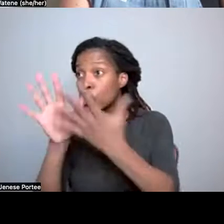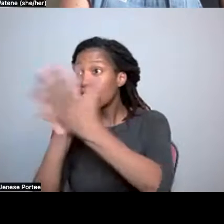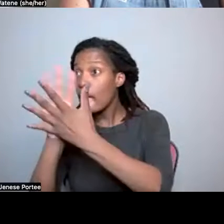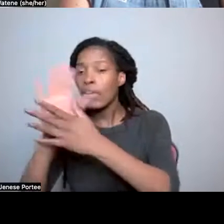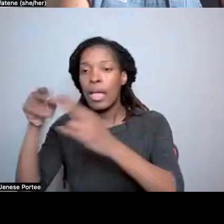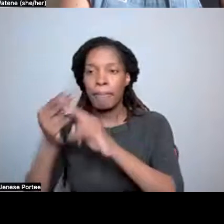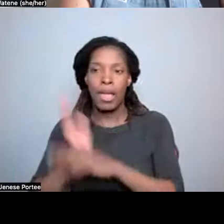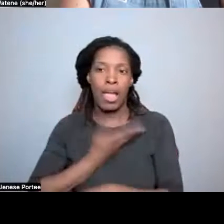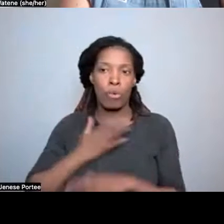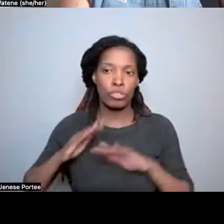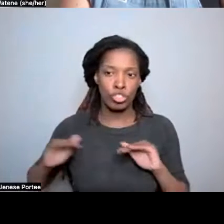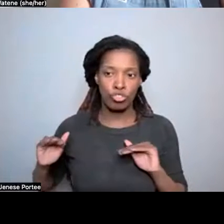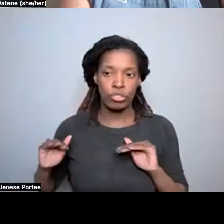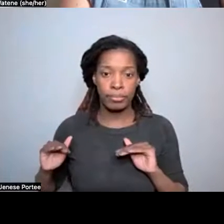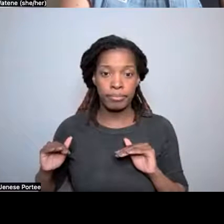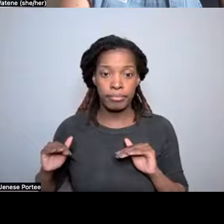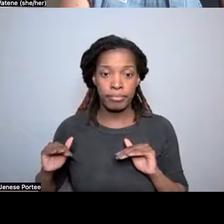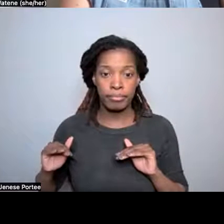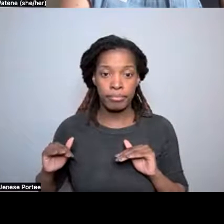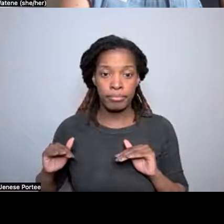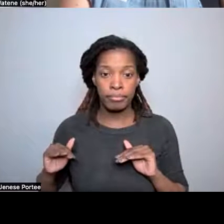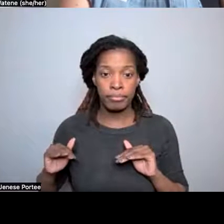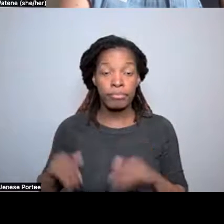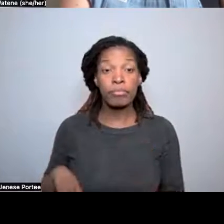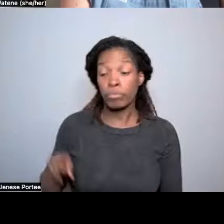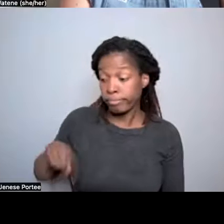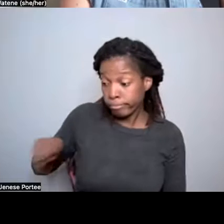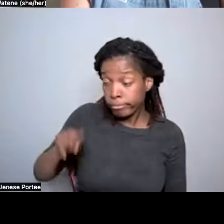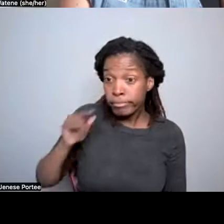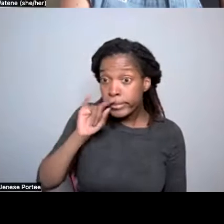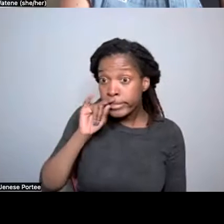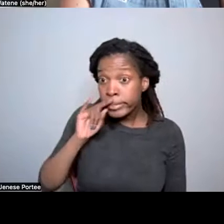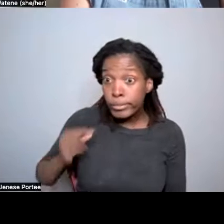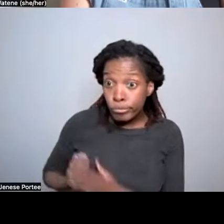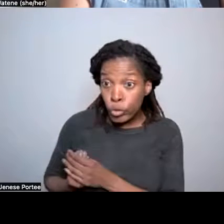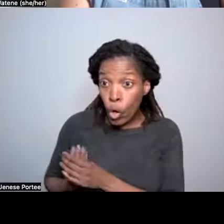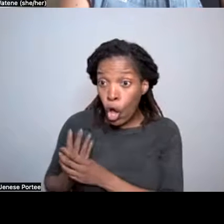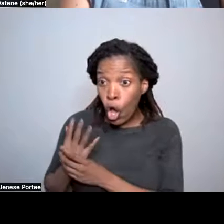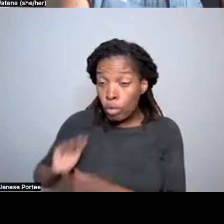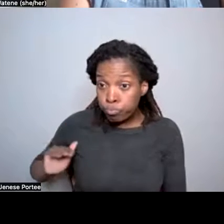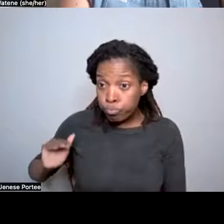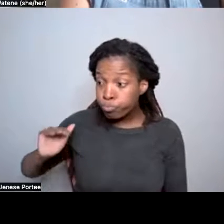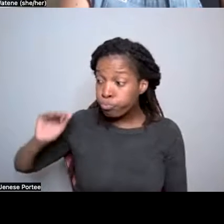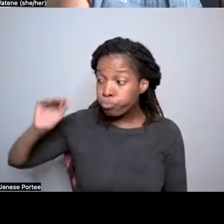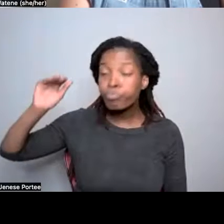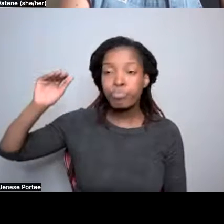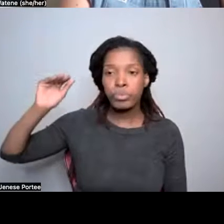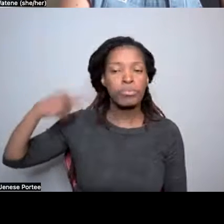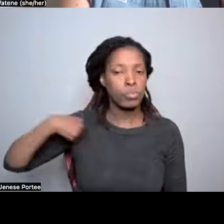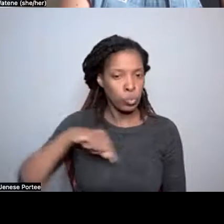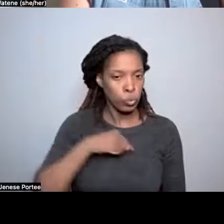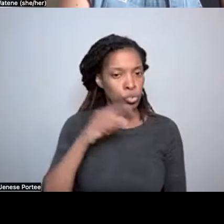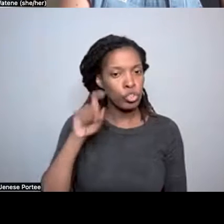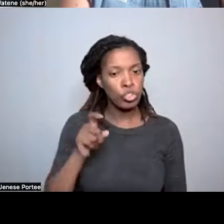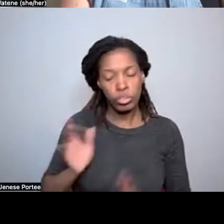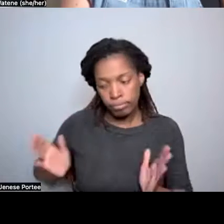our children. As those children grow, perhaps we need to foster